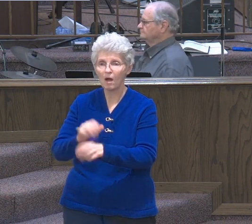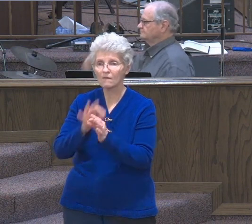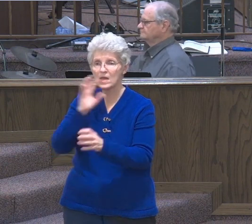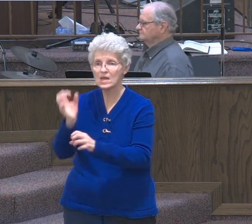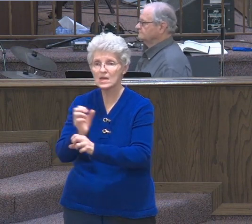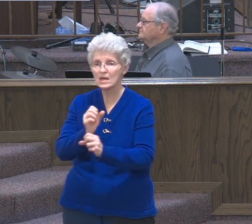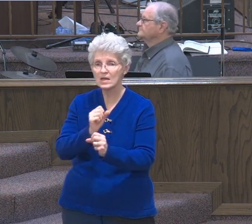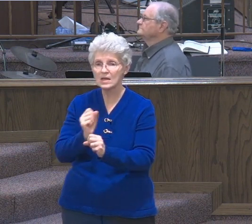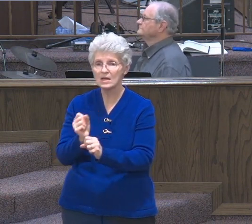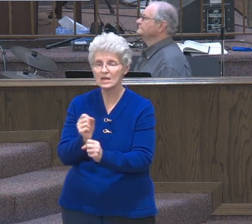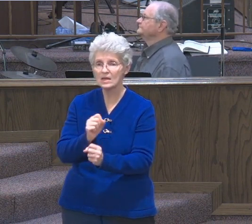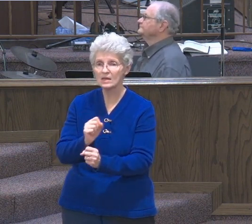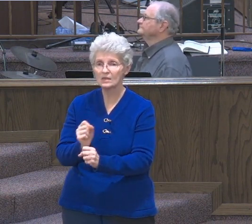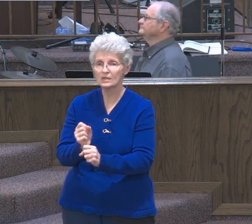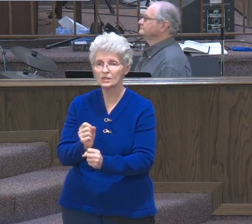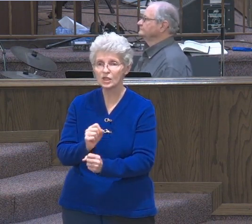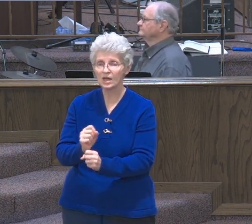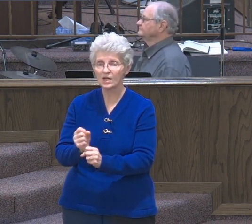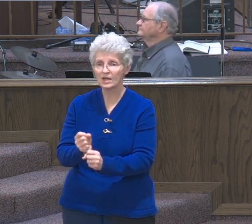Rock of